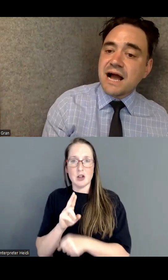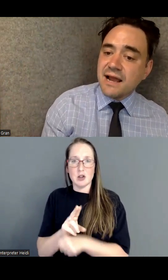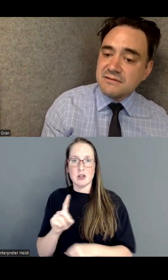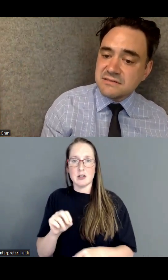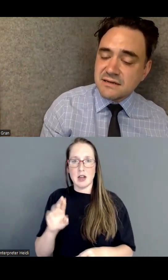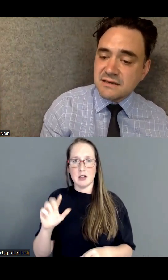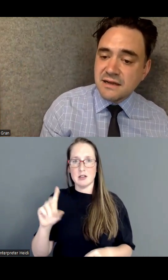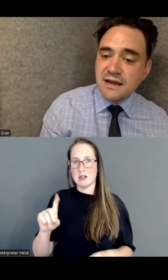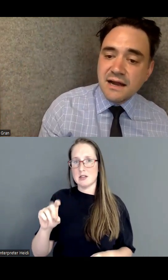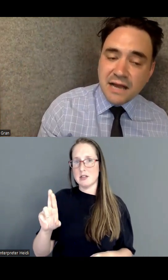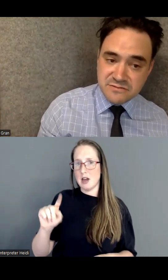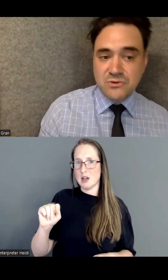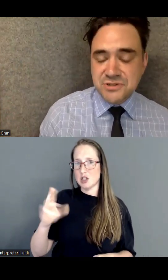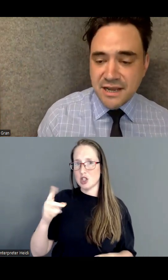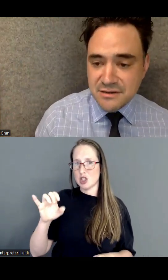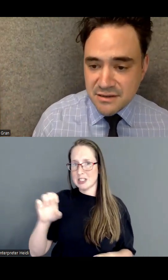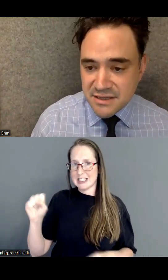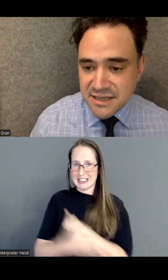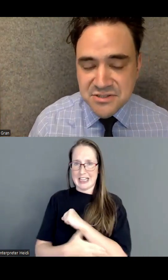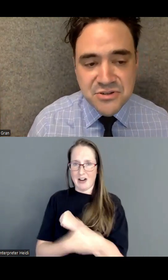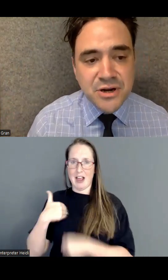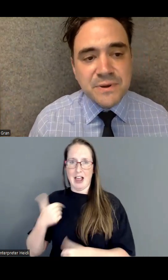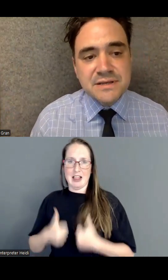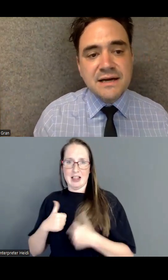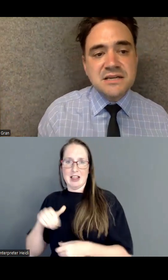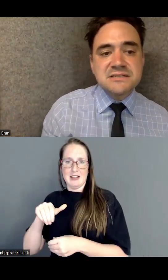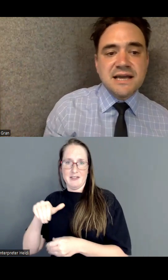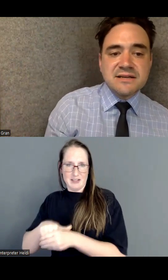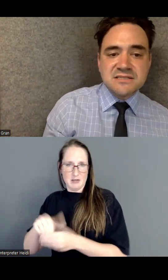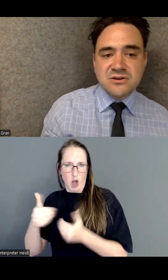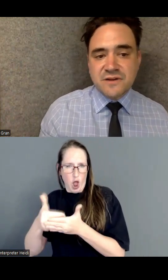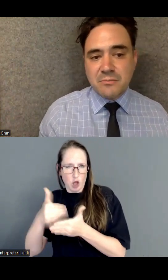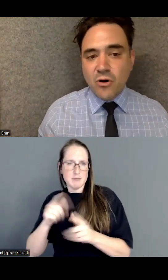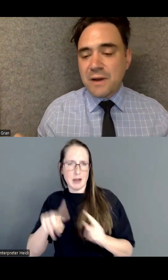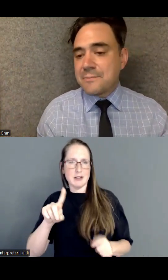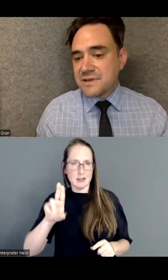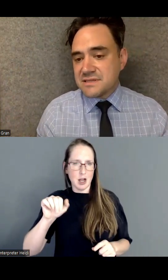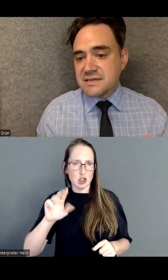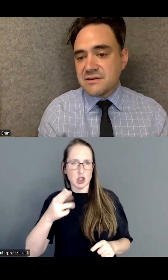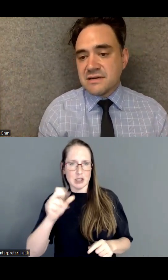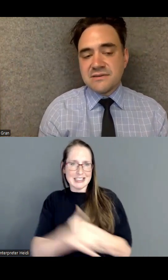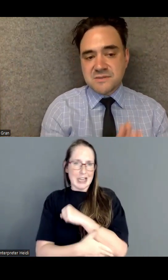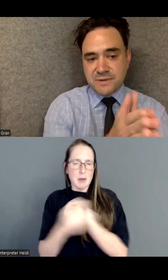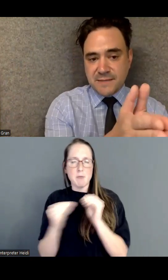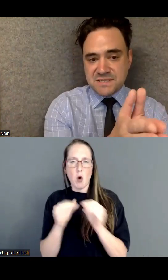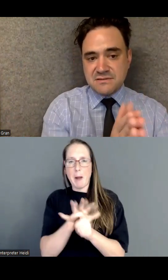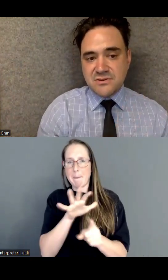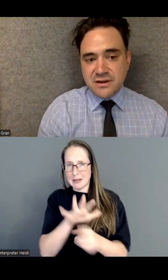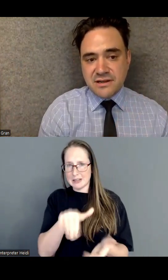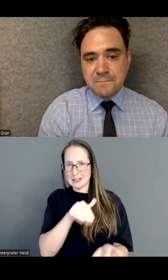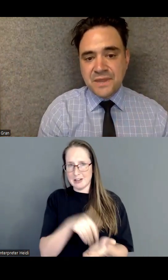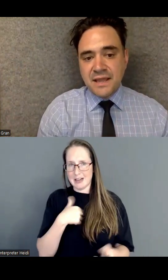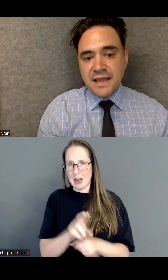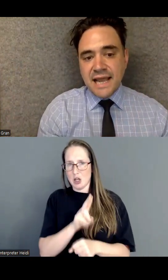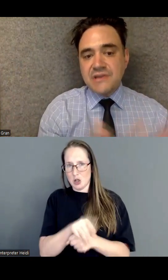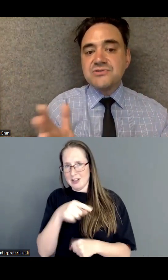is near my house. I live in Ulster County, Kingston, New York, but Dutchess County is sort of our more populated center, and I used Poughkeepsie, New York